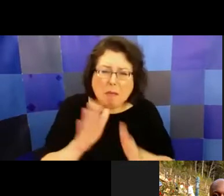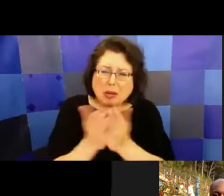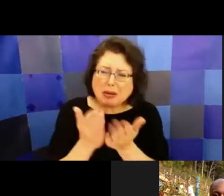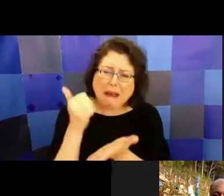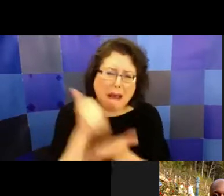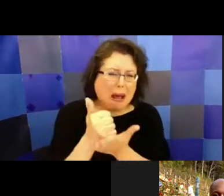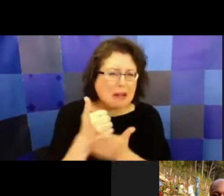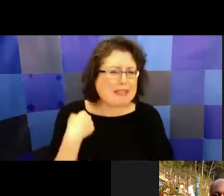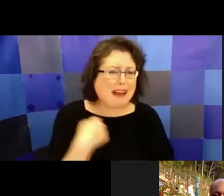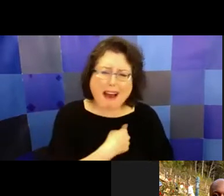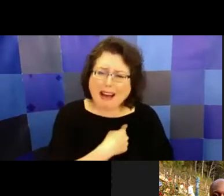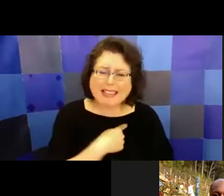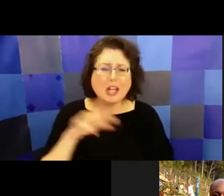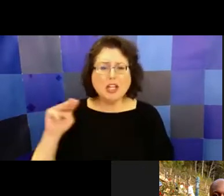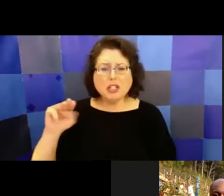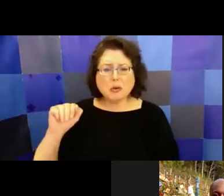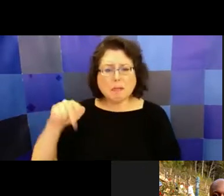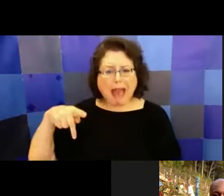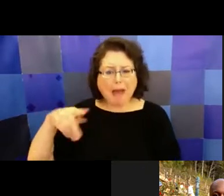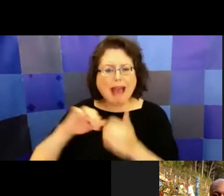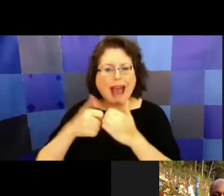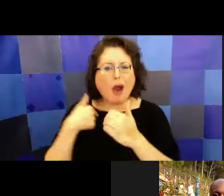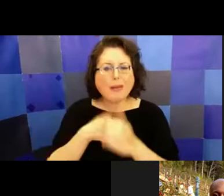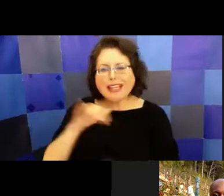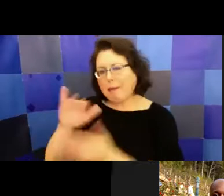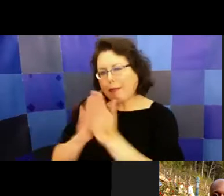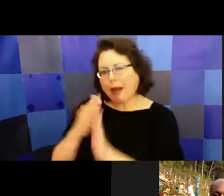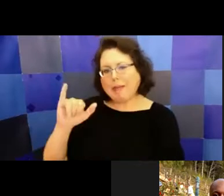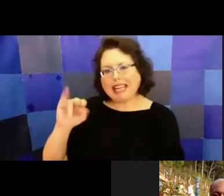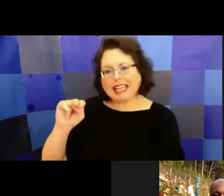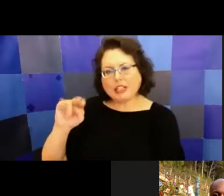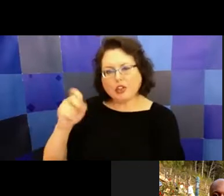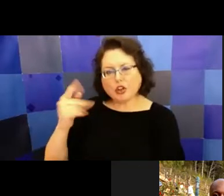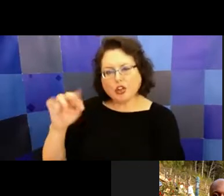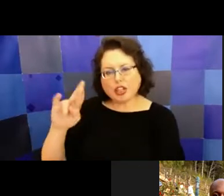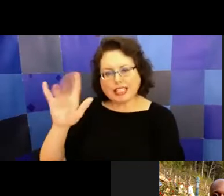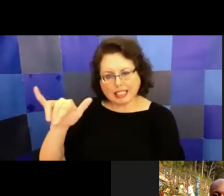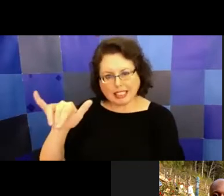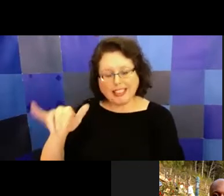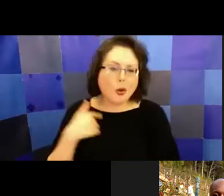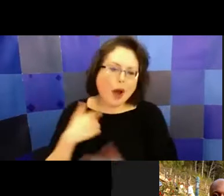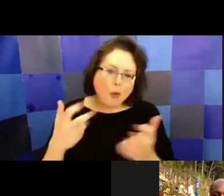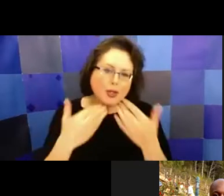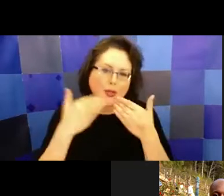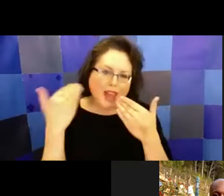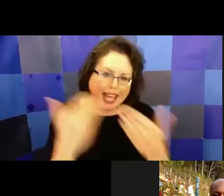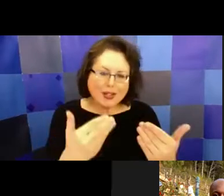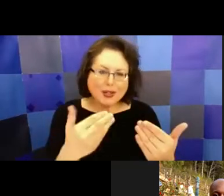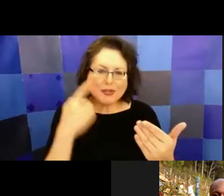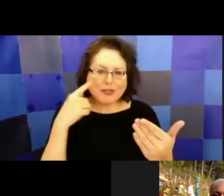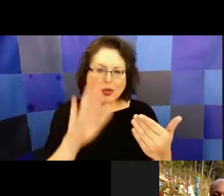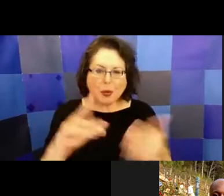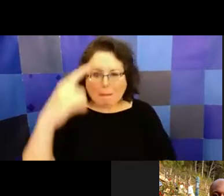to map the coordinates of insurgency. And so I thank you for that. I want to thank you in general for your thoughtful mind,